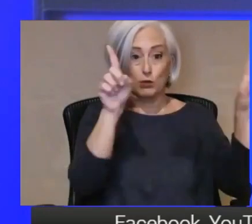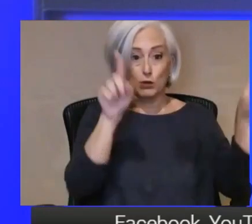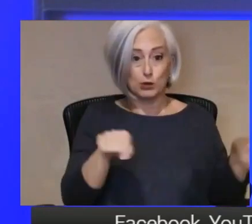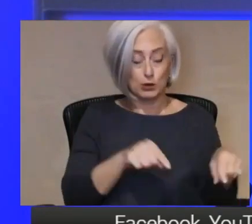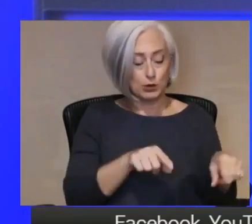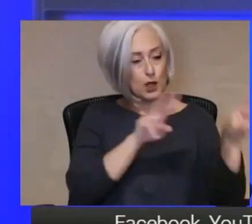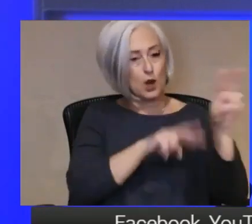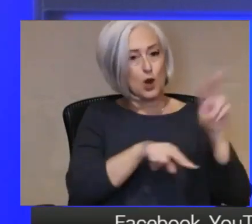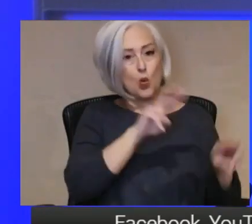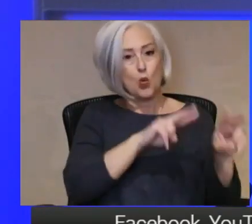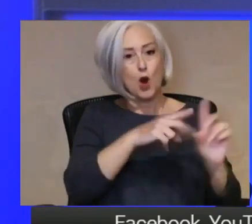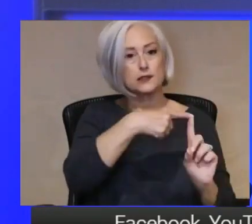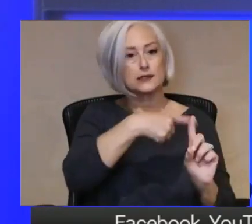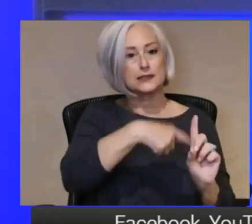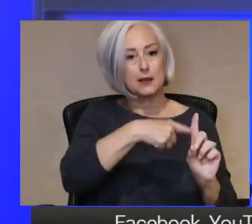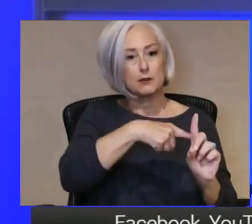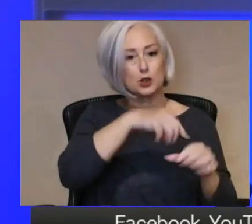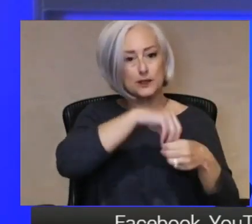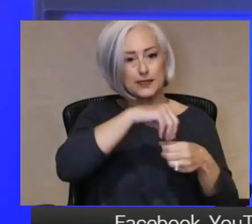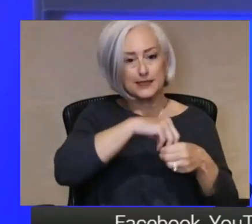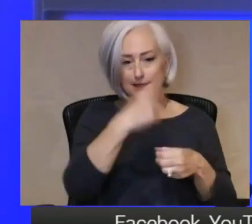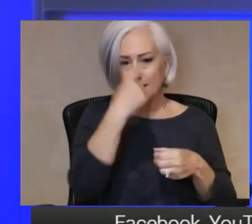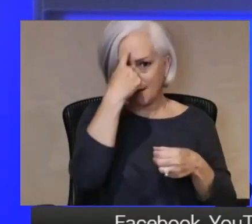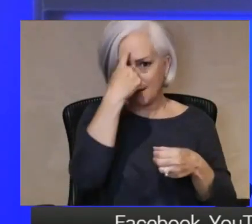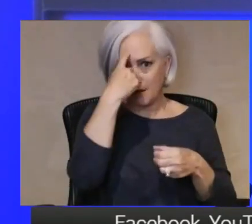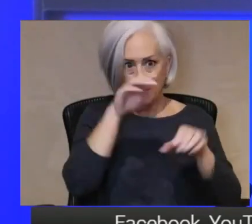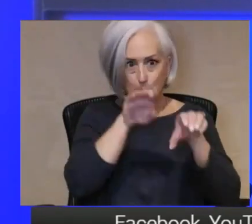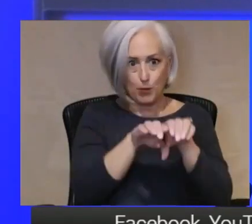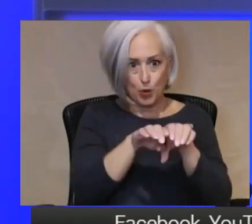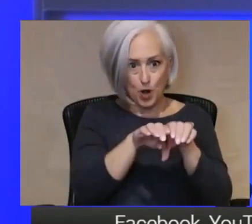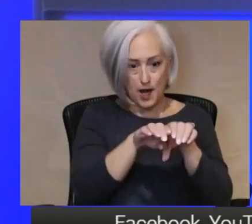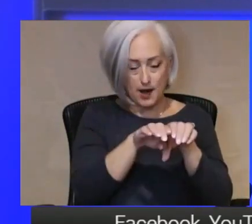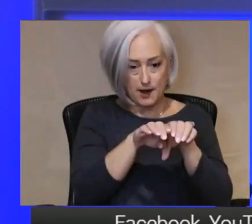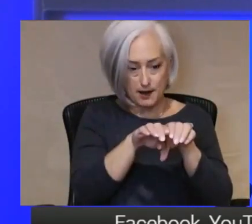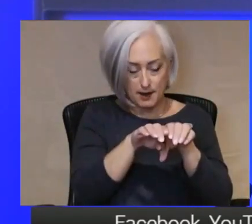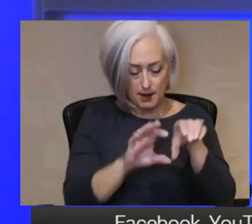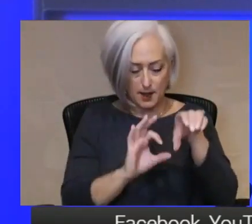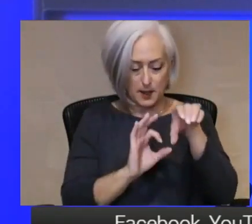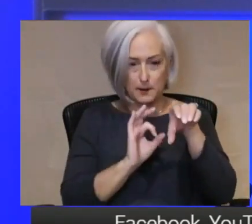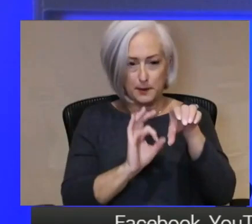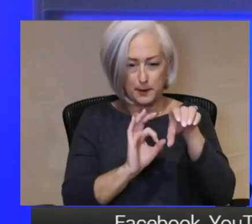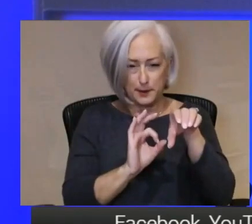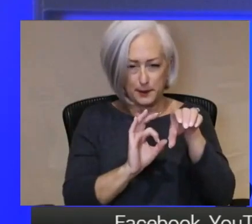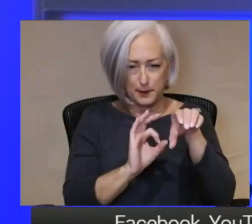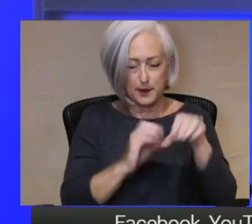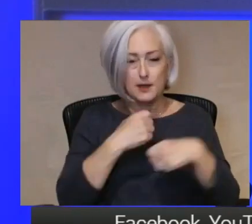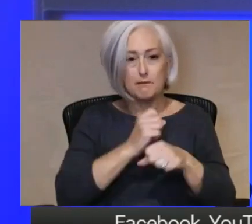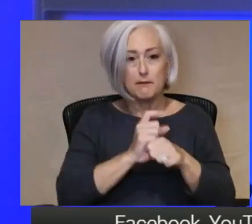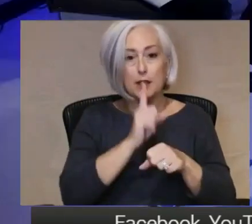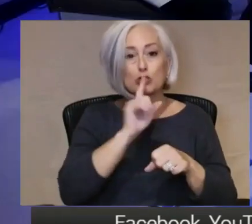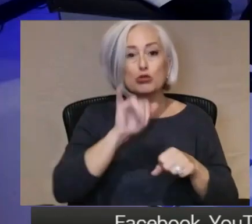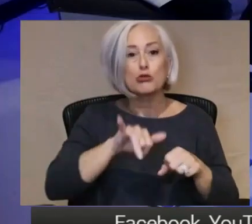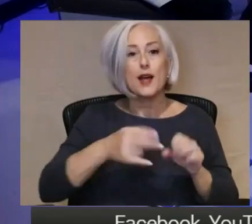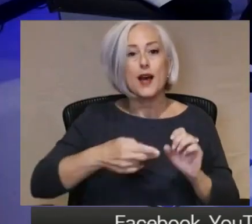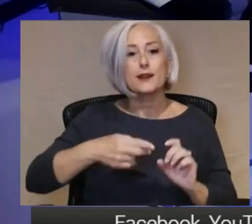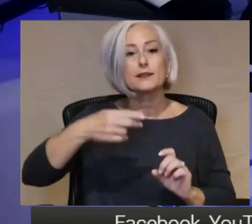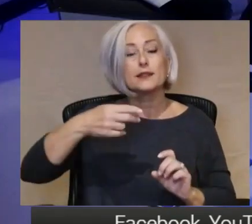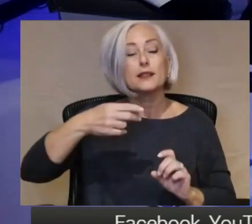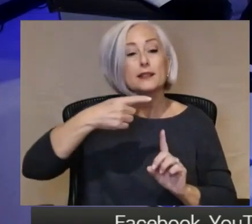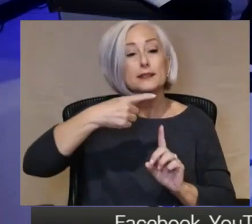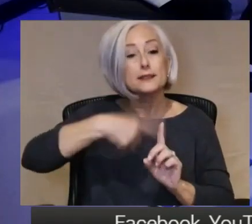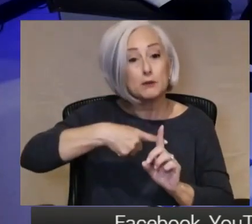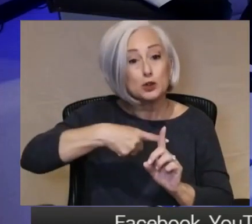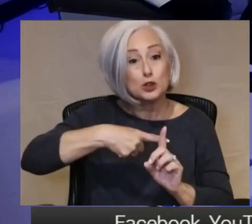we're looking at that very small spot in the brain and making sure the temperature gets high enough to do what we want it to do. That's pretty